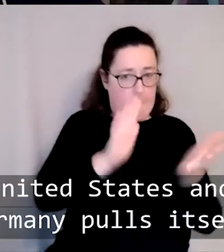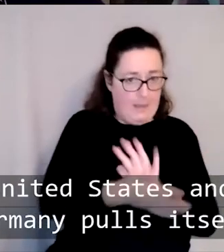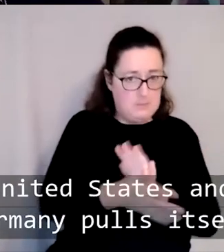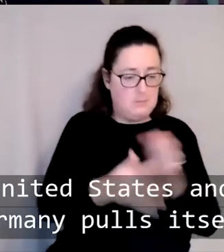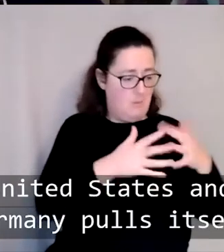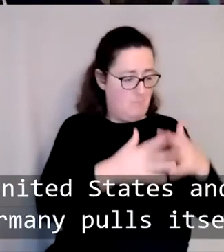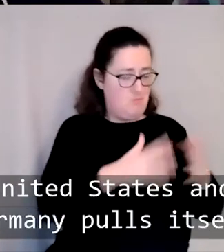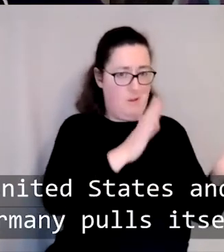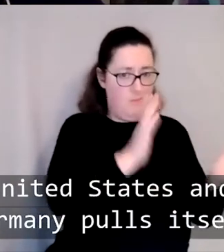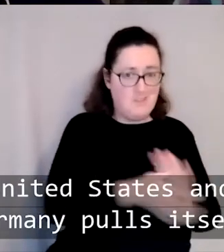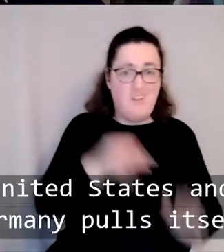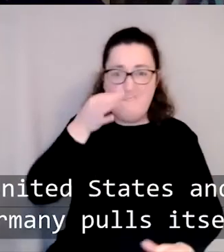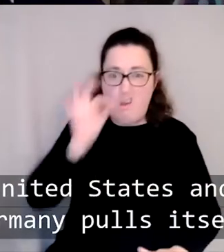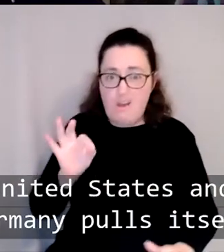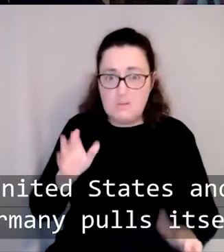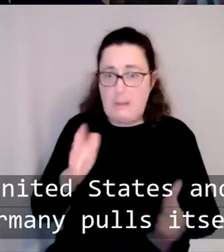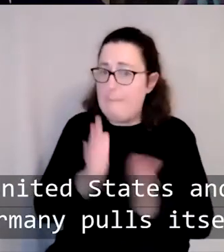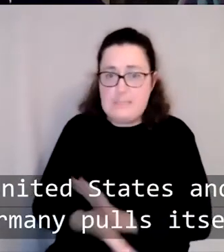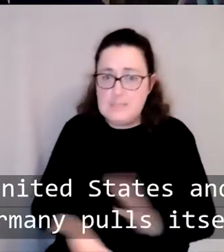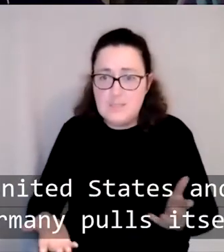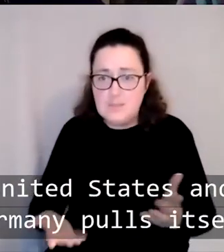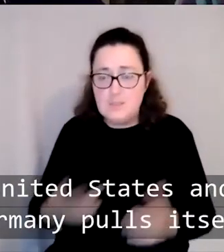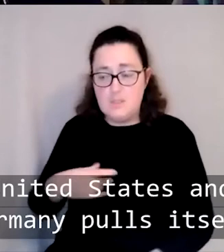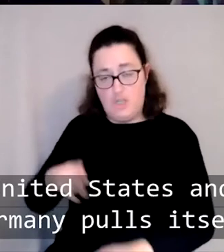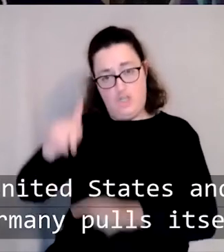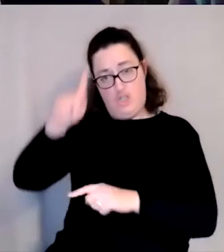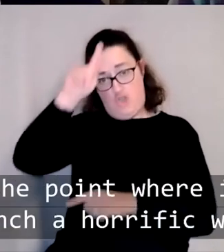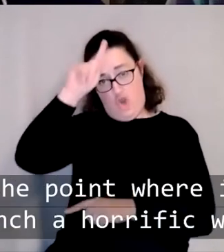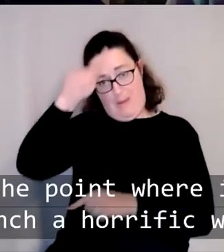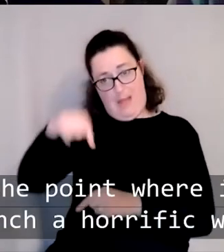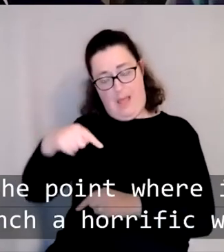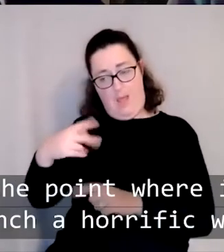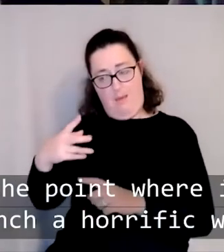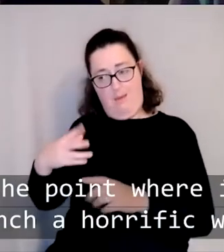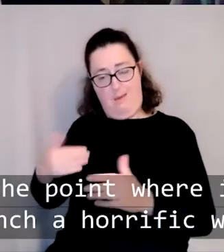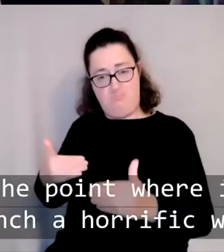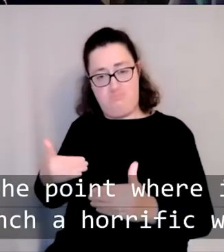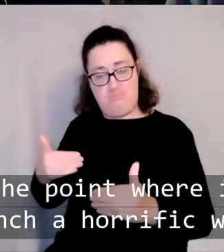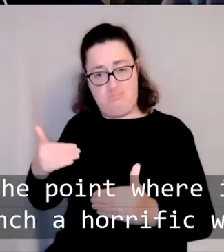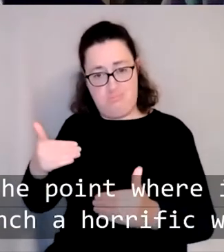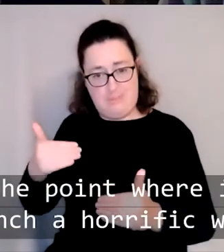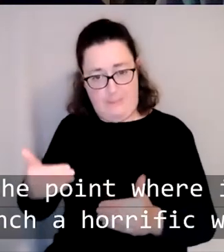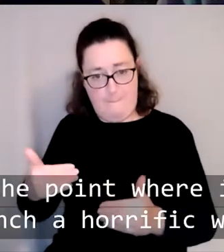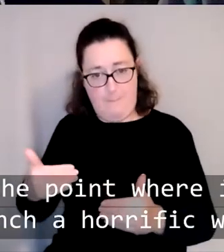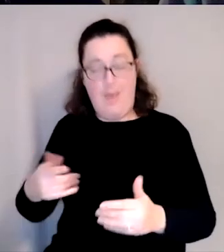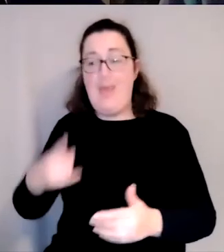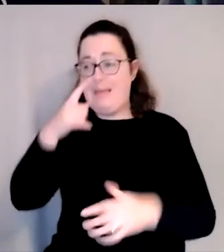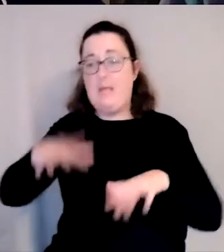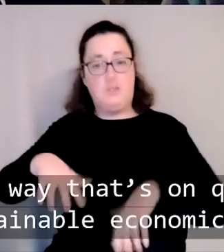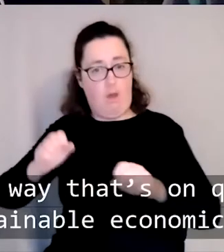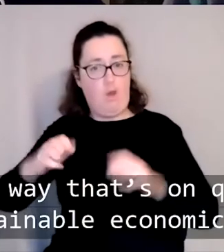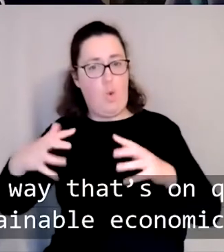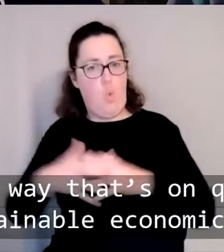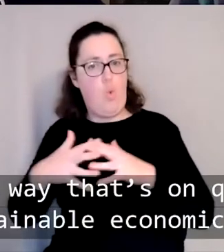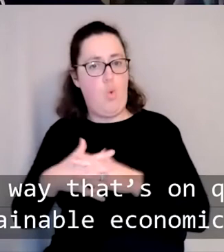and France, Germany pulls itself into the point where it can launch a horrific war